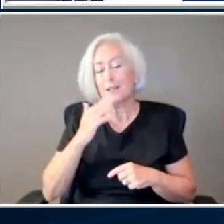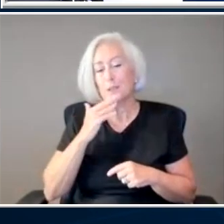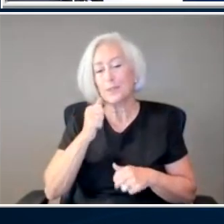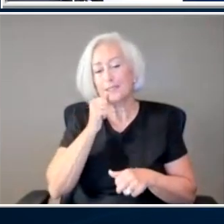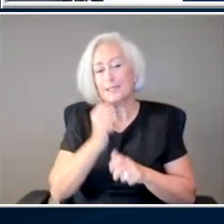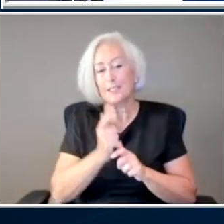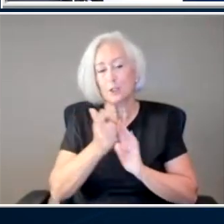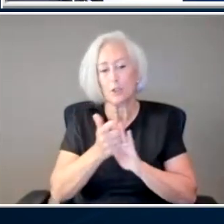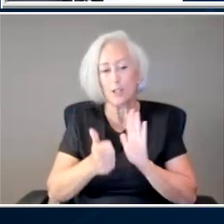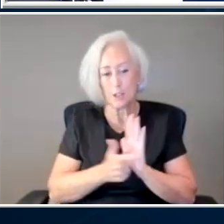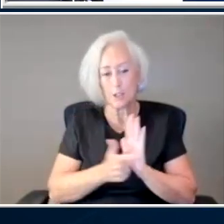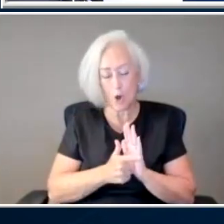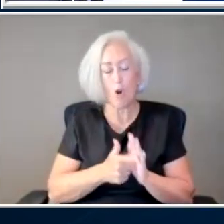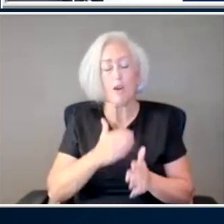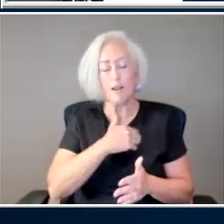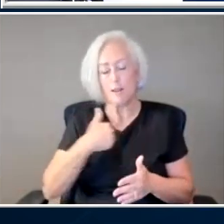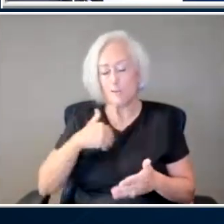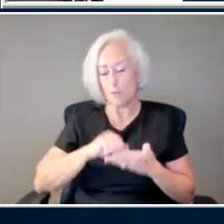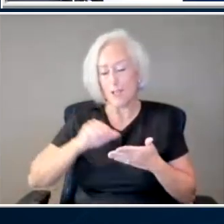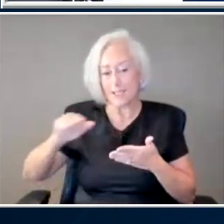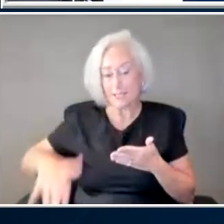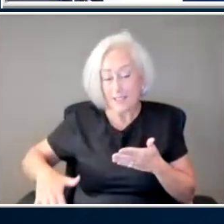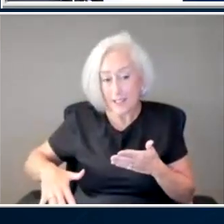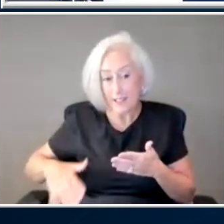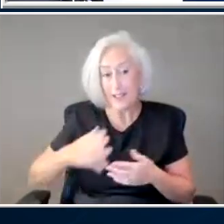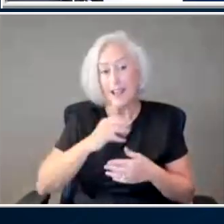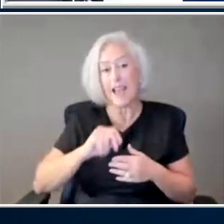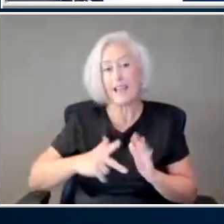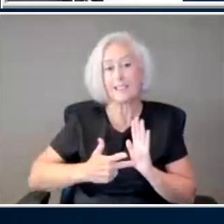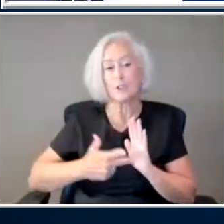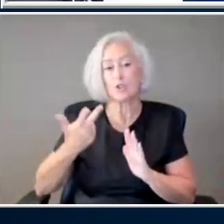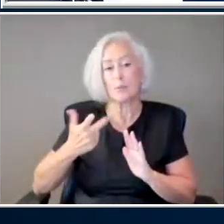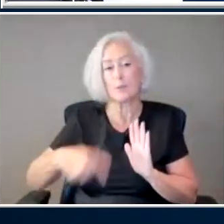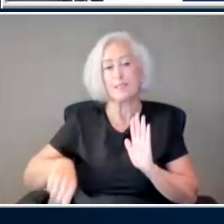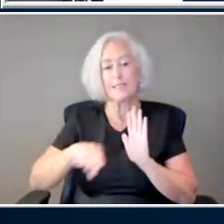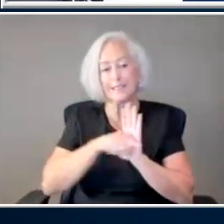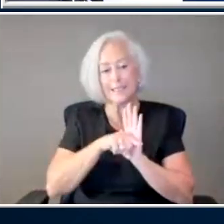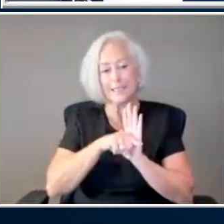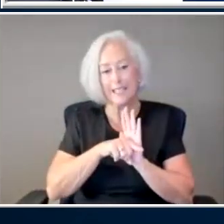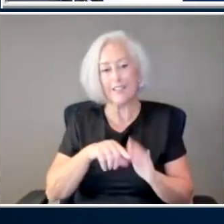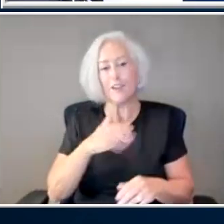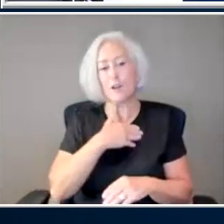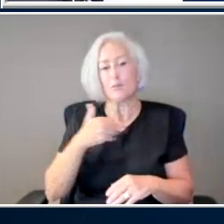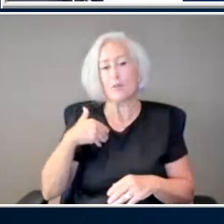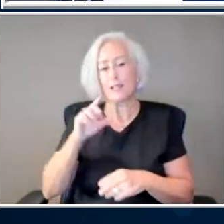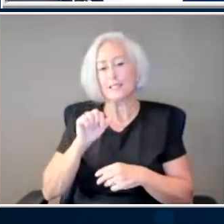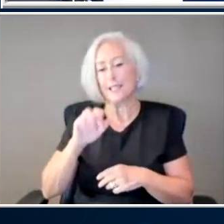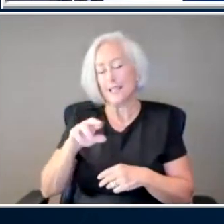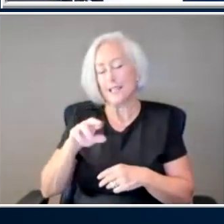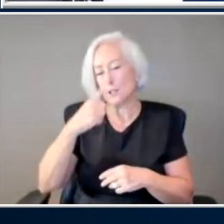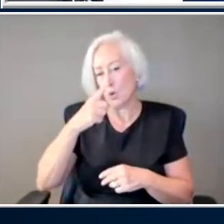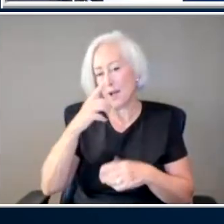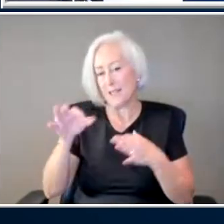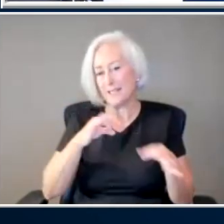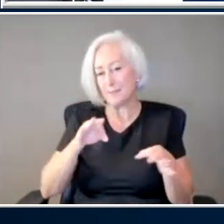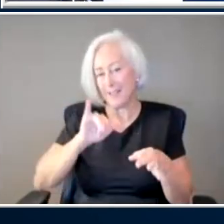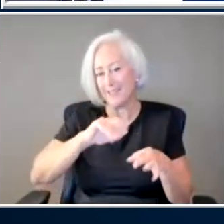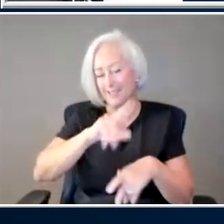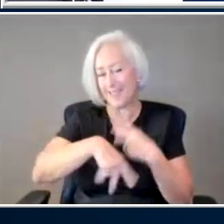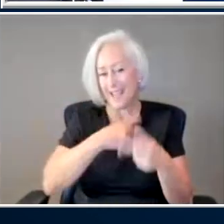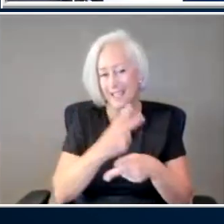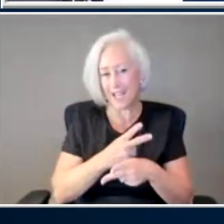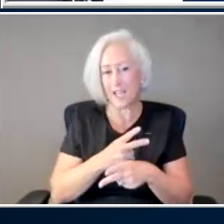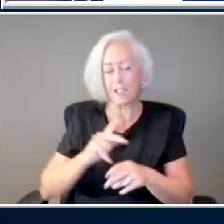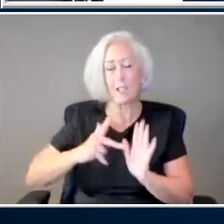breast cancer. Can you give a brief explanation of this type? Dr. Sharma, explain triple negative